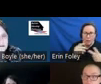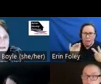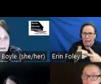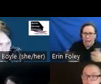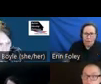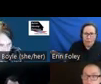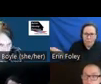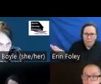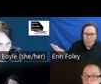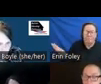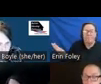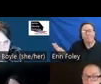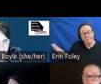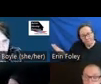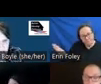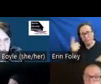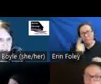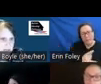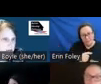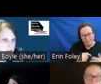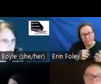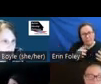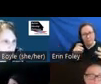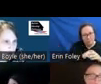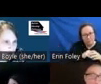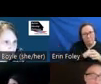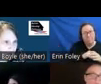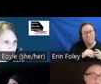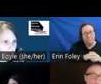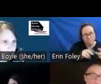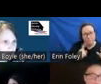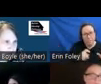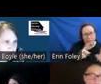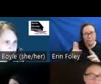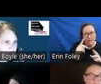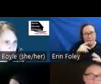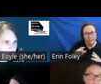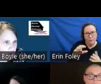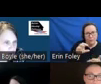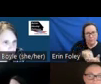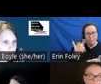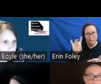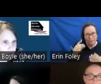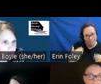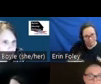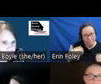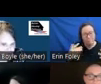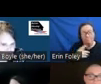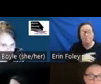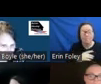Sue gets on the Section 8 waiting list at 18. Oh, I'm going back into slideshow. Hold on.